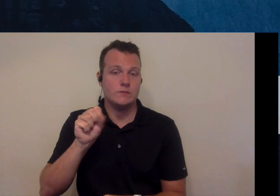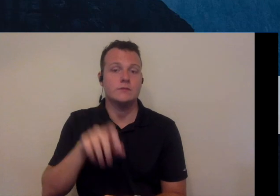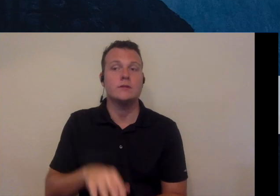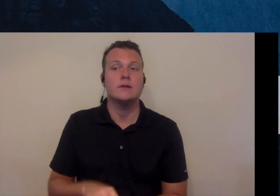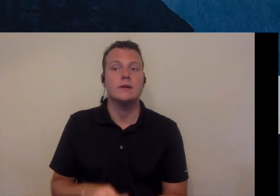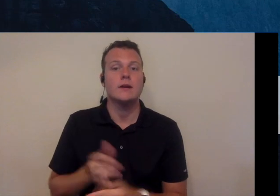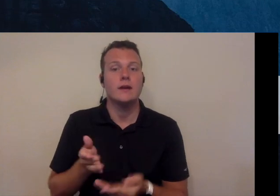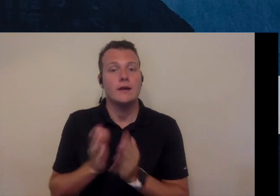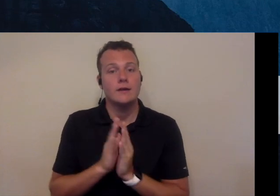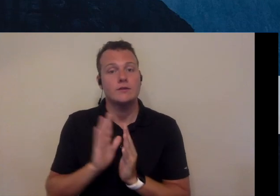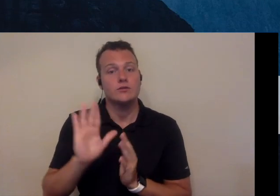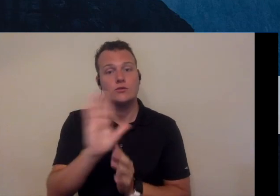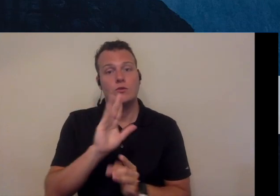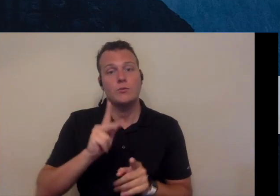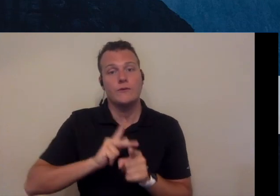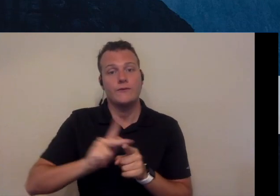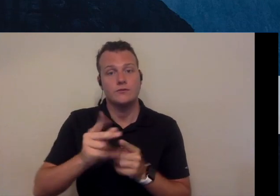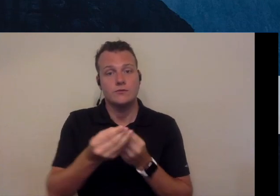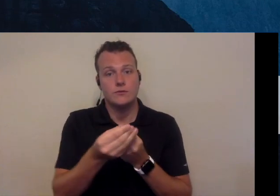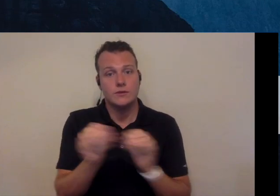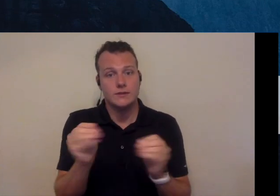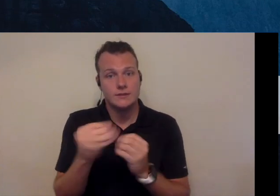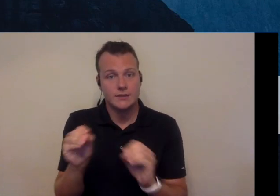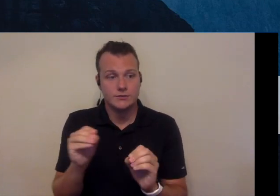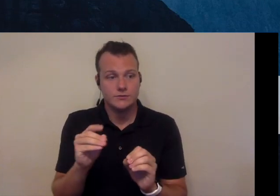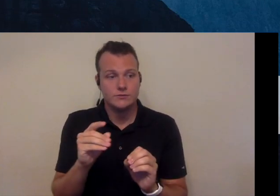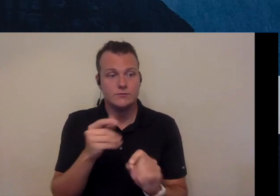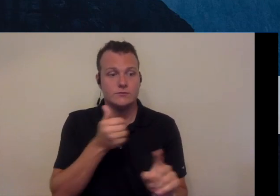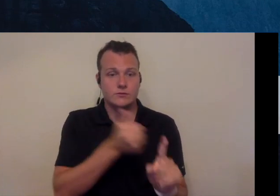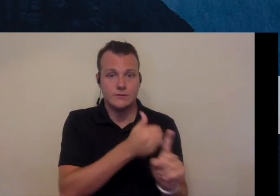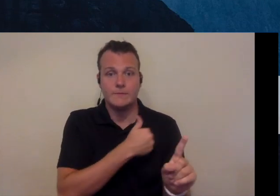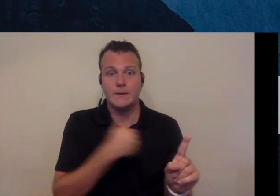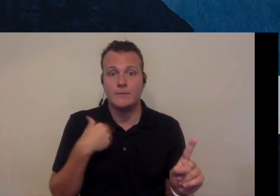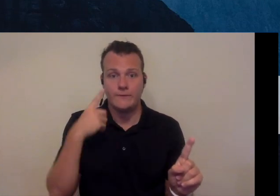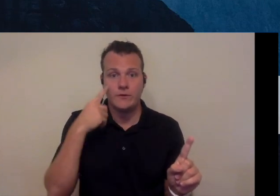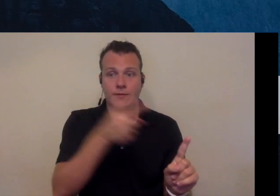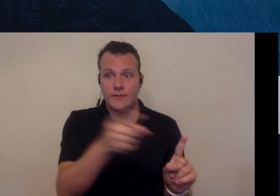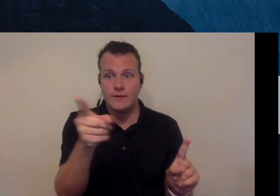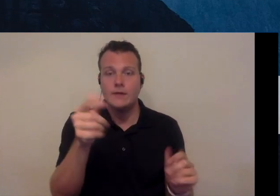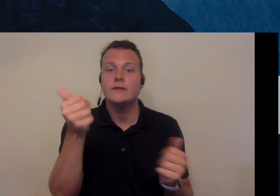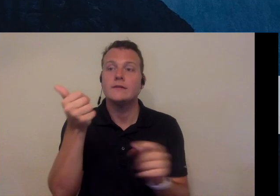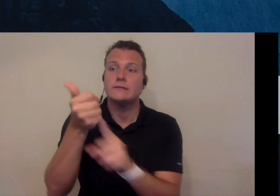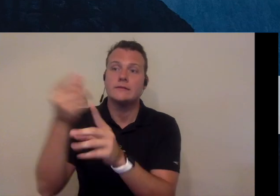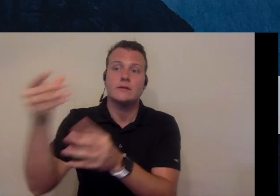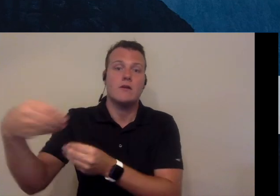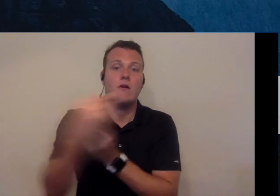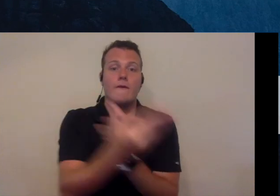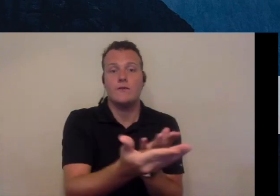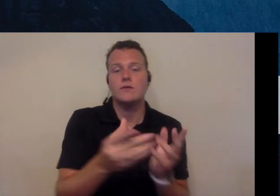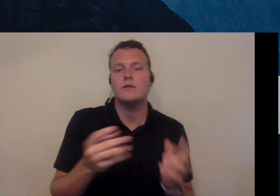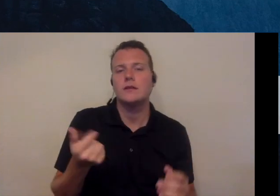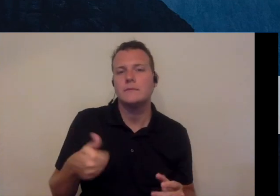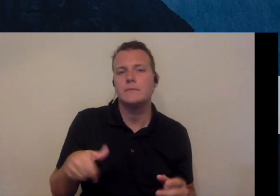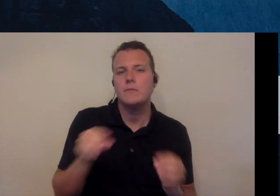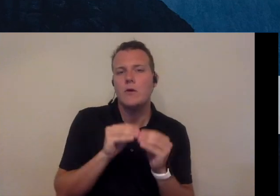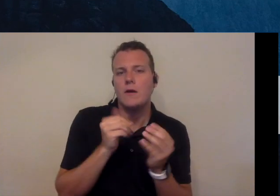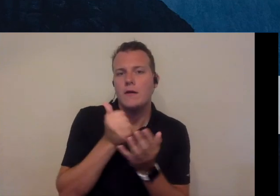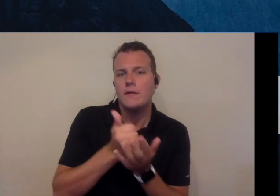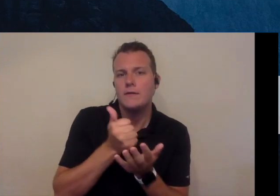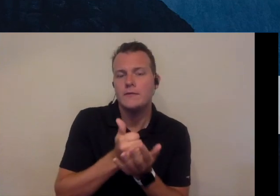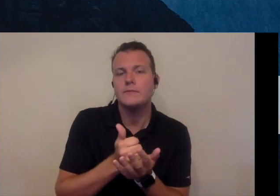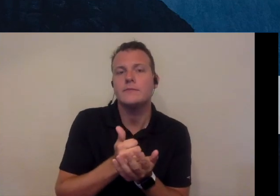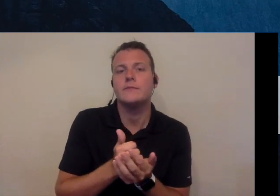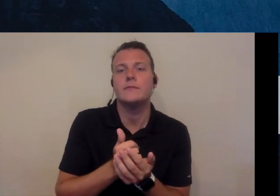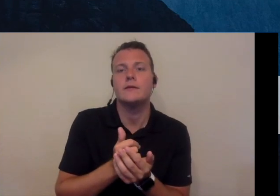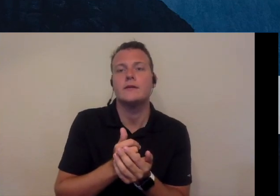listing of those. You could ask your professional organizations that you're a member of, that they can offer a